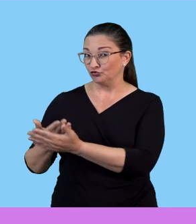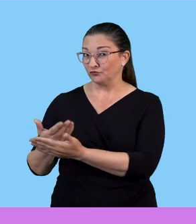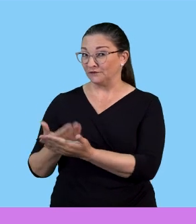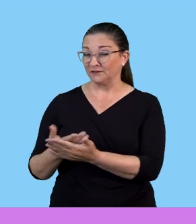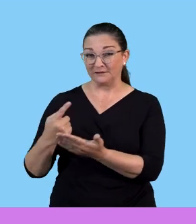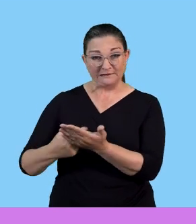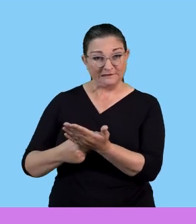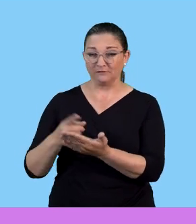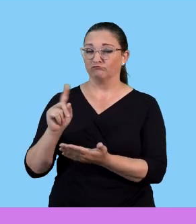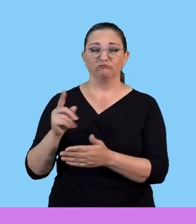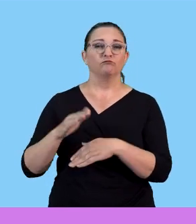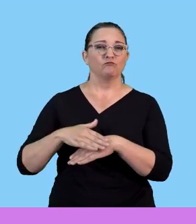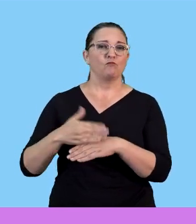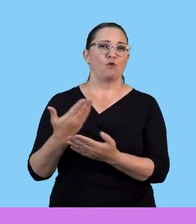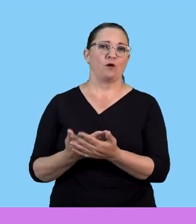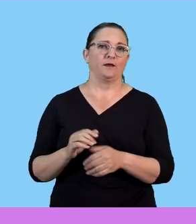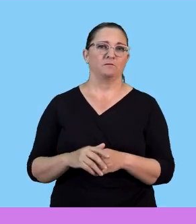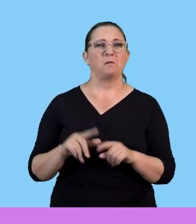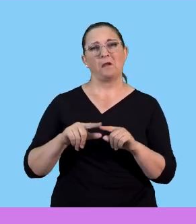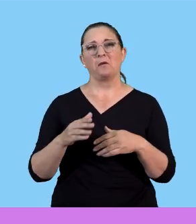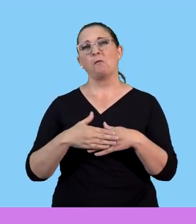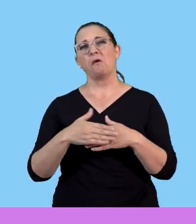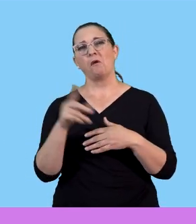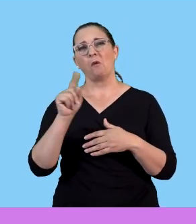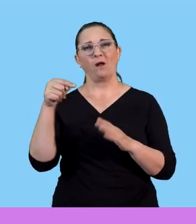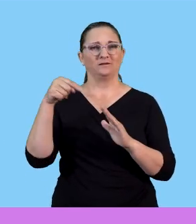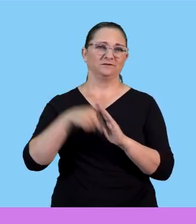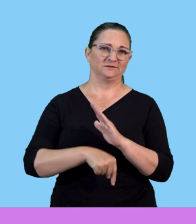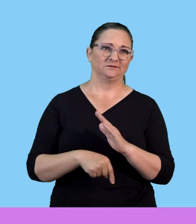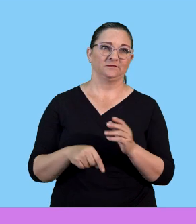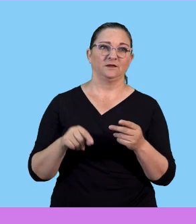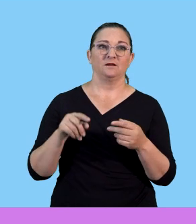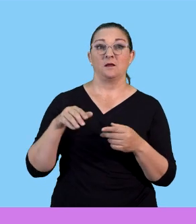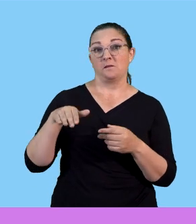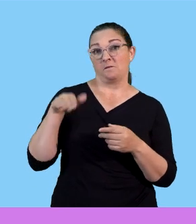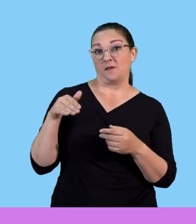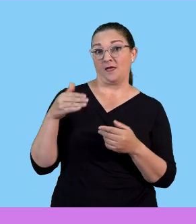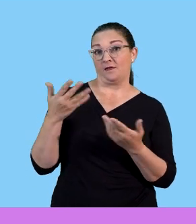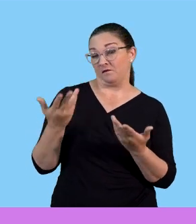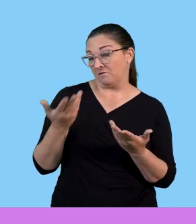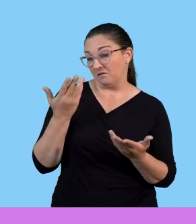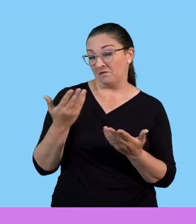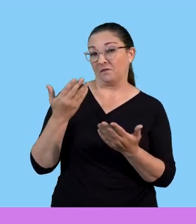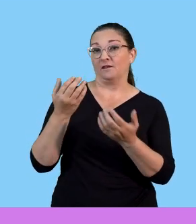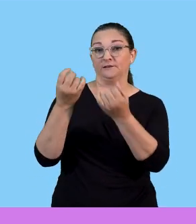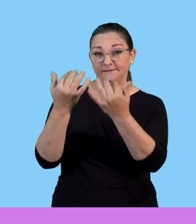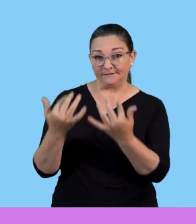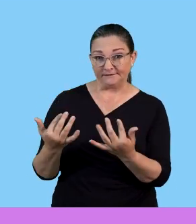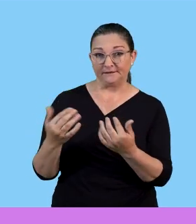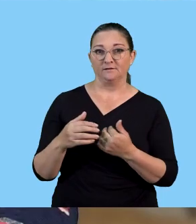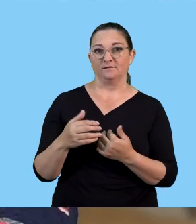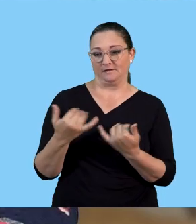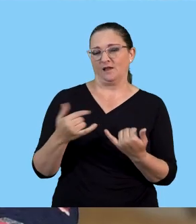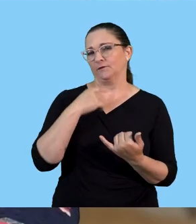document that we can discuss. Let's look at other banking documents. So banking documents can